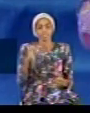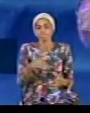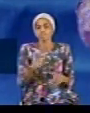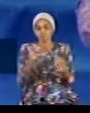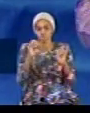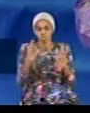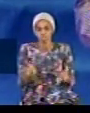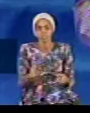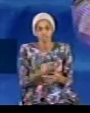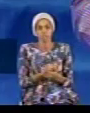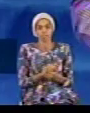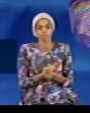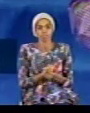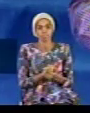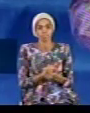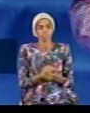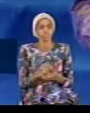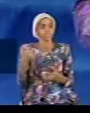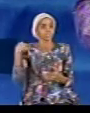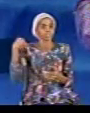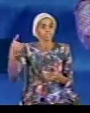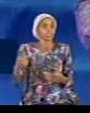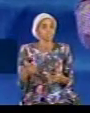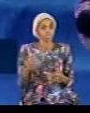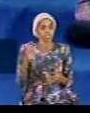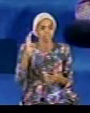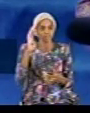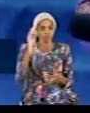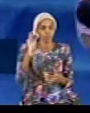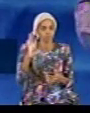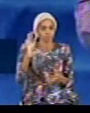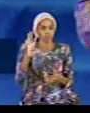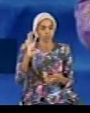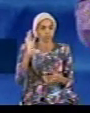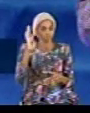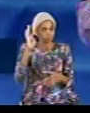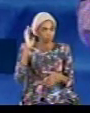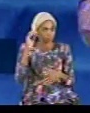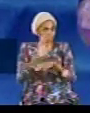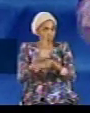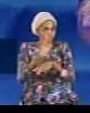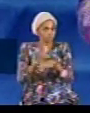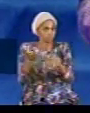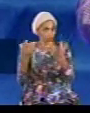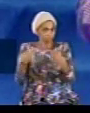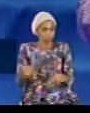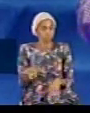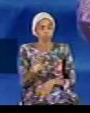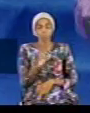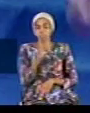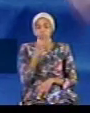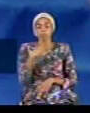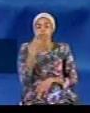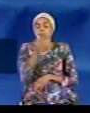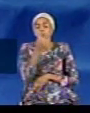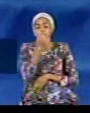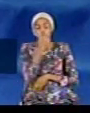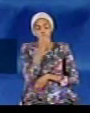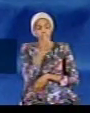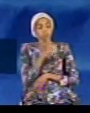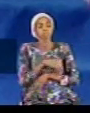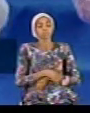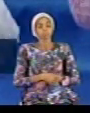But since 4 o'clock that we have been here, she didn't say anything. She was just looking,